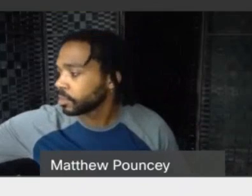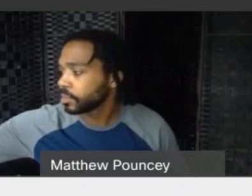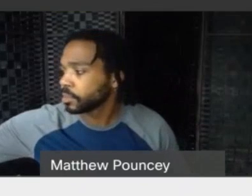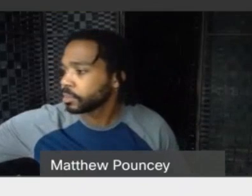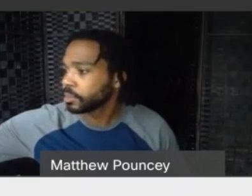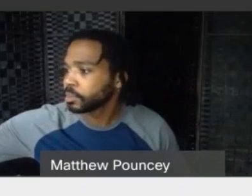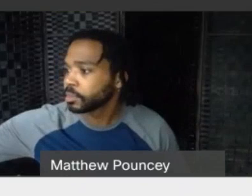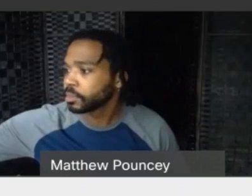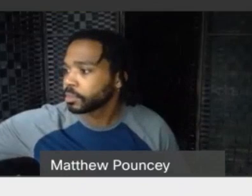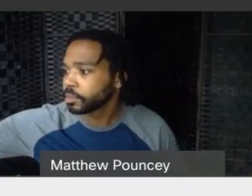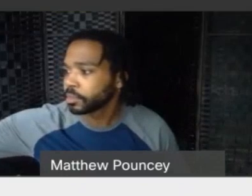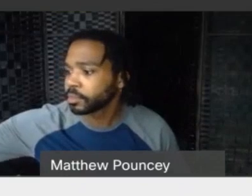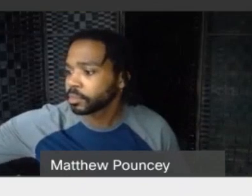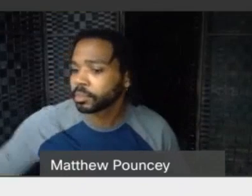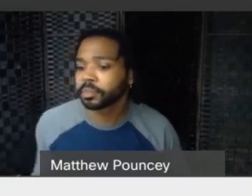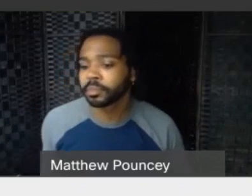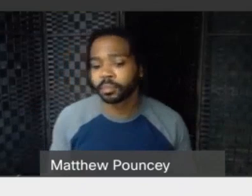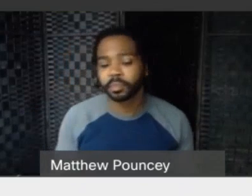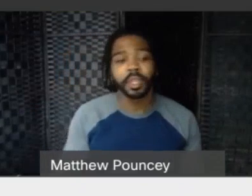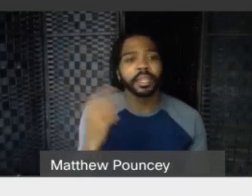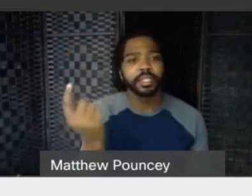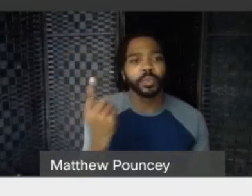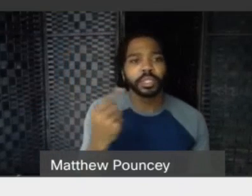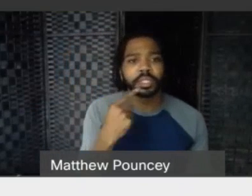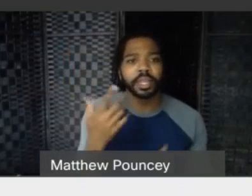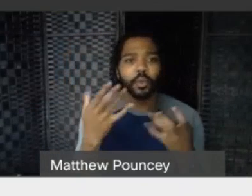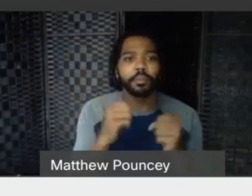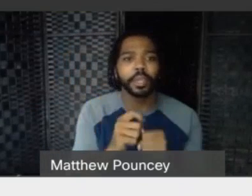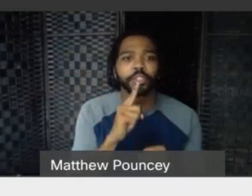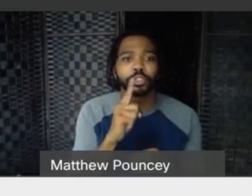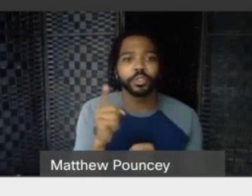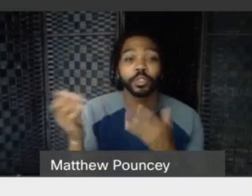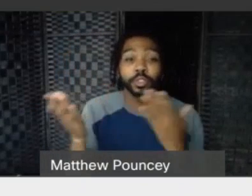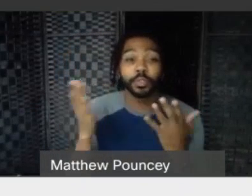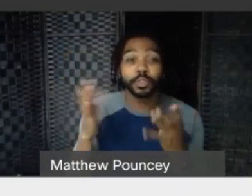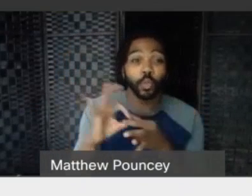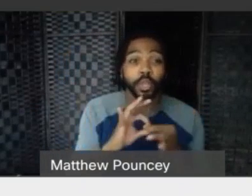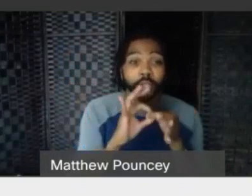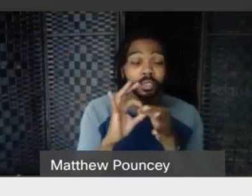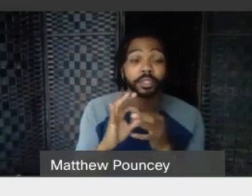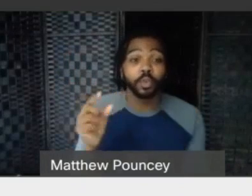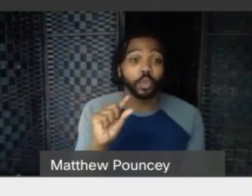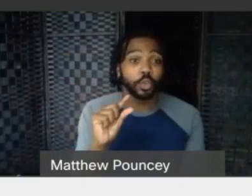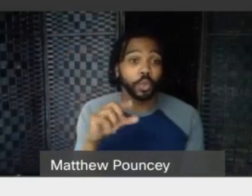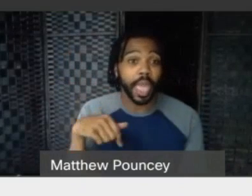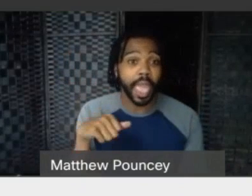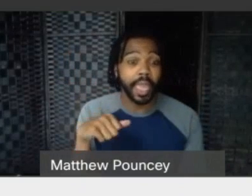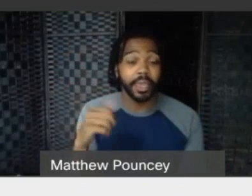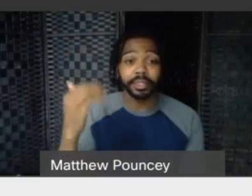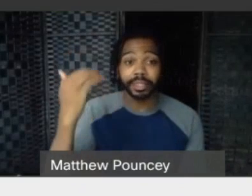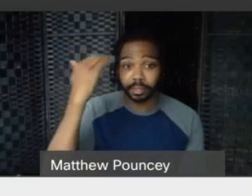Someone is just saying, I just want to make certain that service coordinators and quality resource specialists are clear that there will be no further day